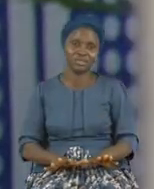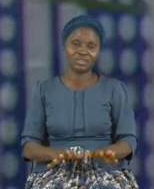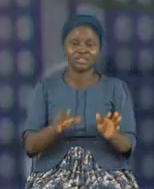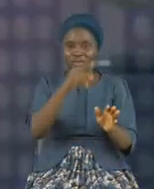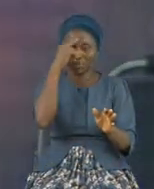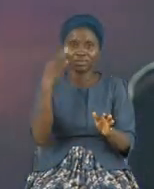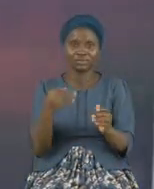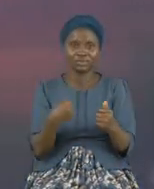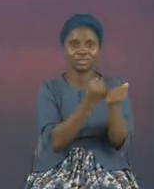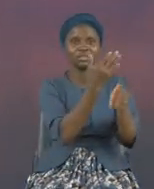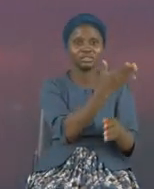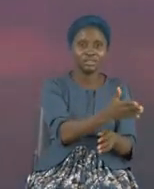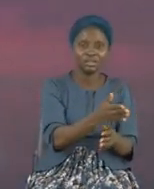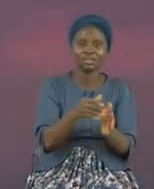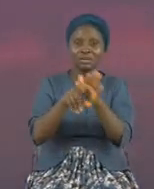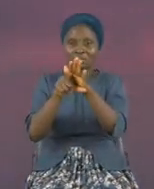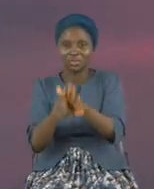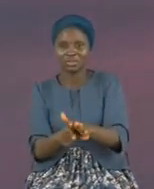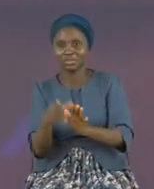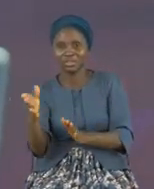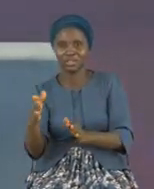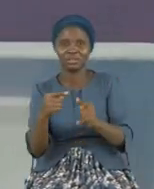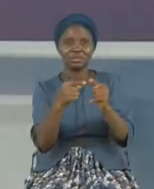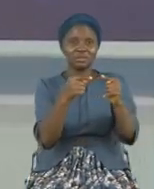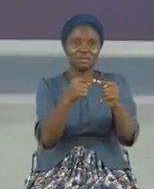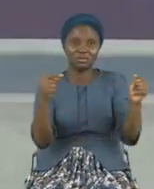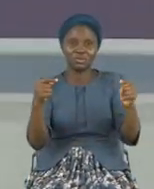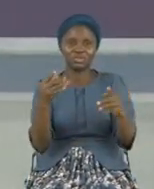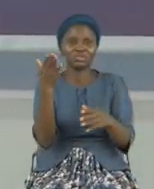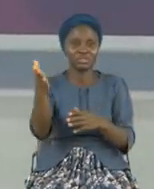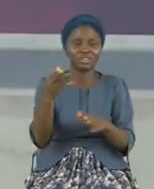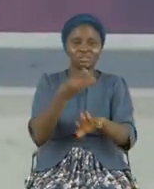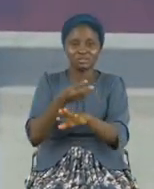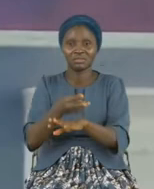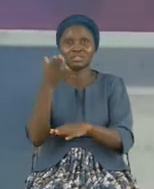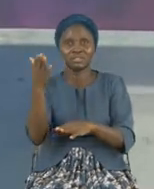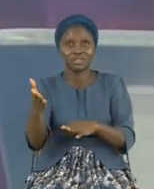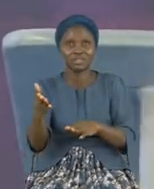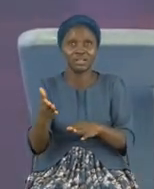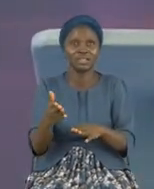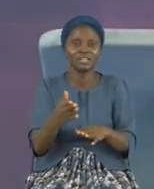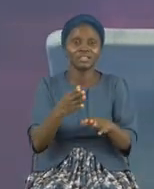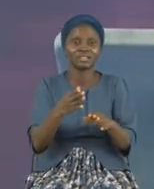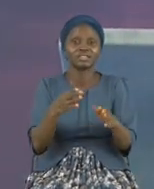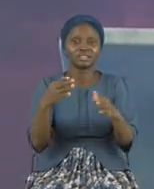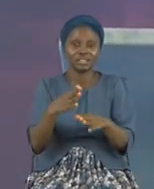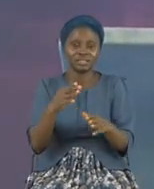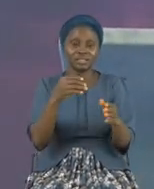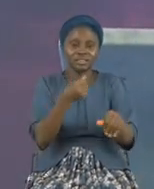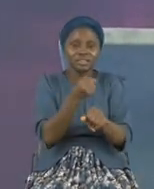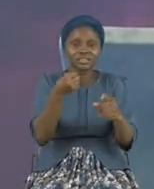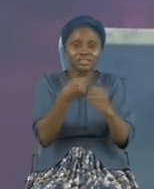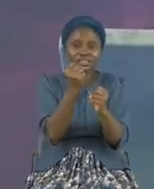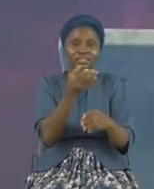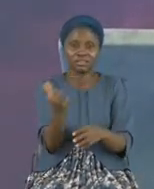there, opposition there, difficulty there, challenges there. And a man said,